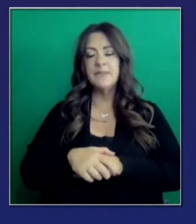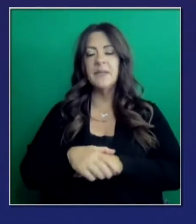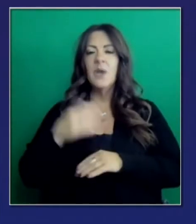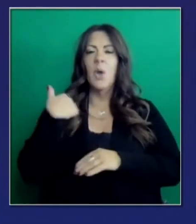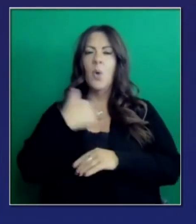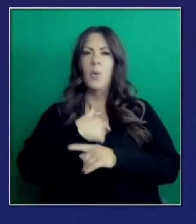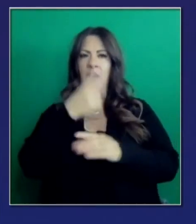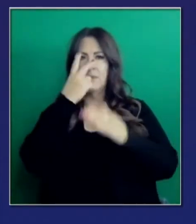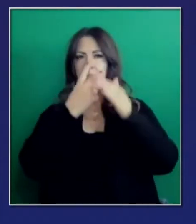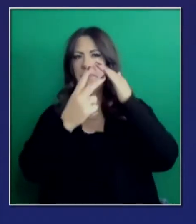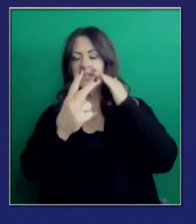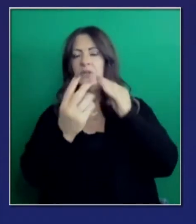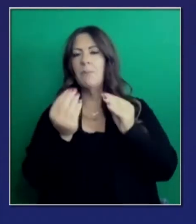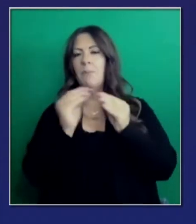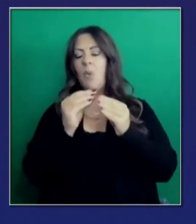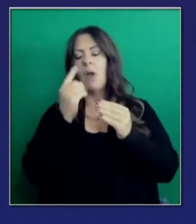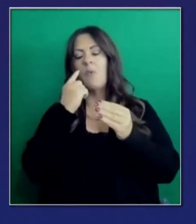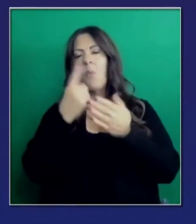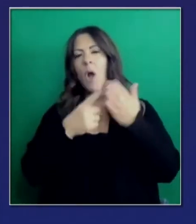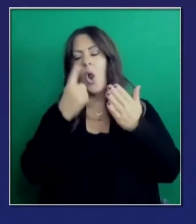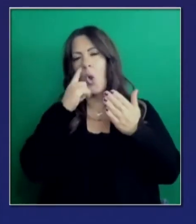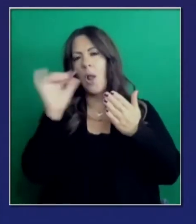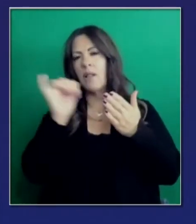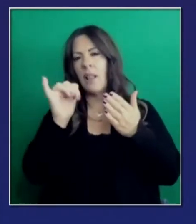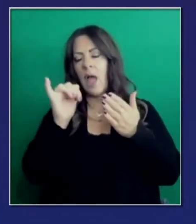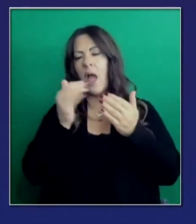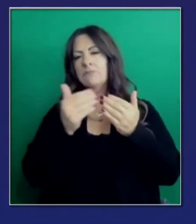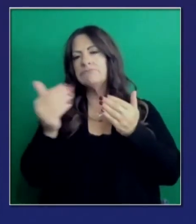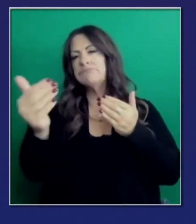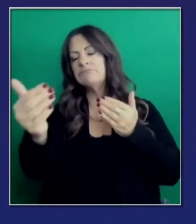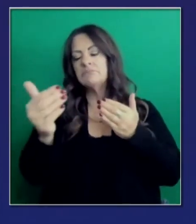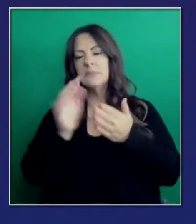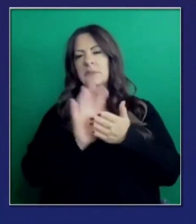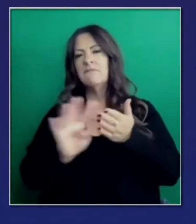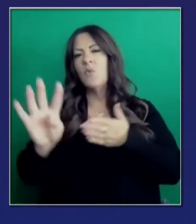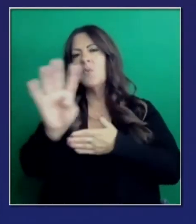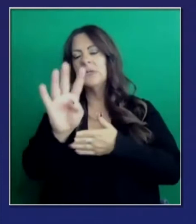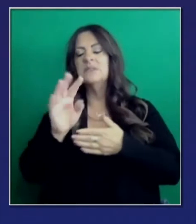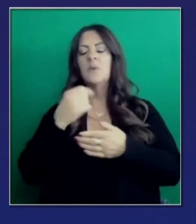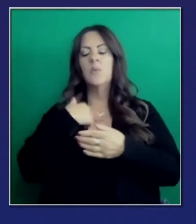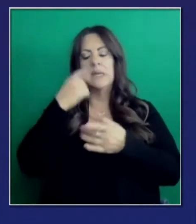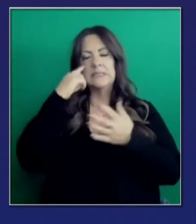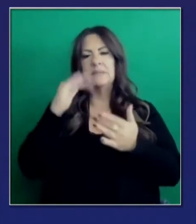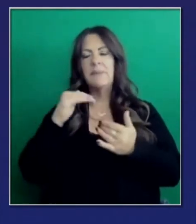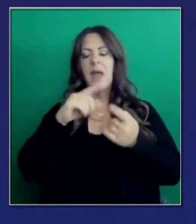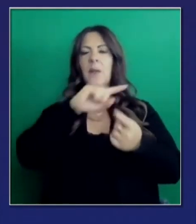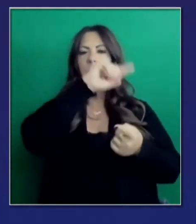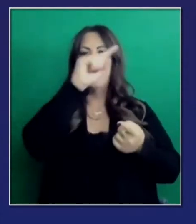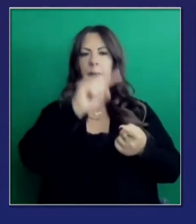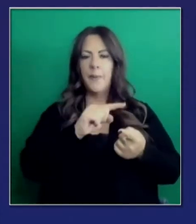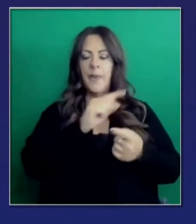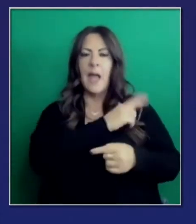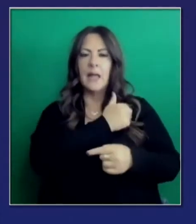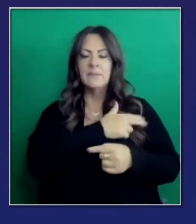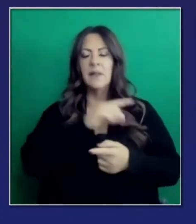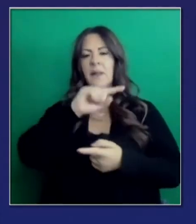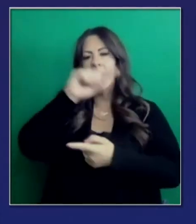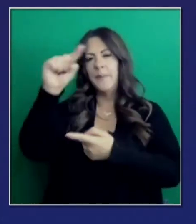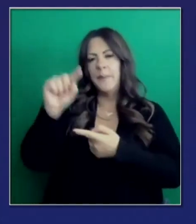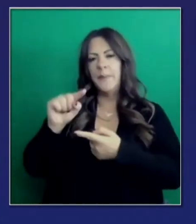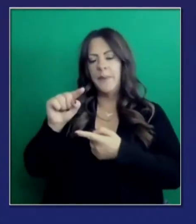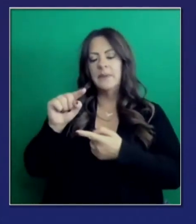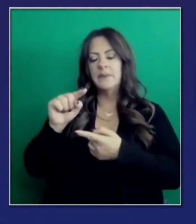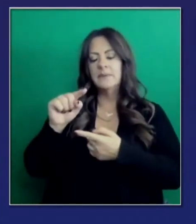forward with a significant decline in the case rates, positivity rates. We are anticipating decline, still more decline